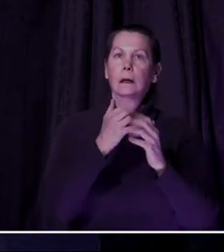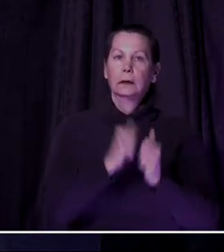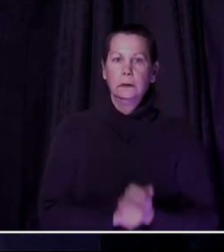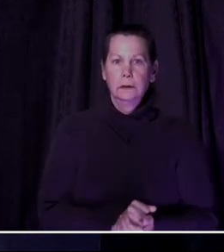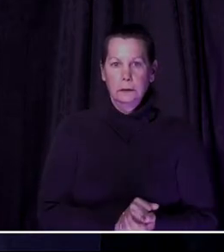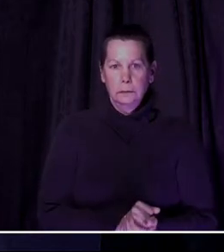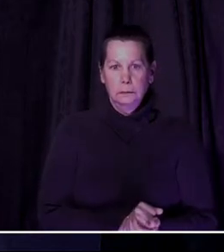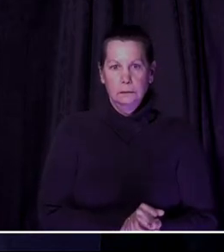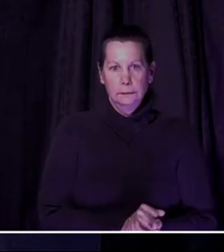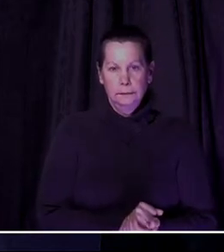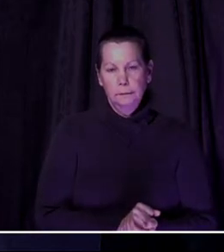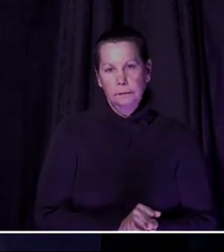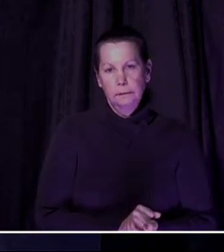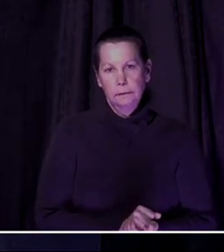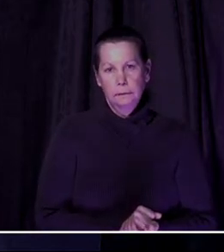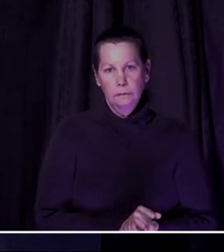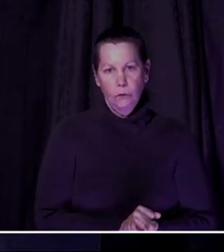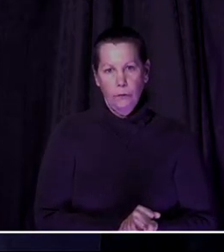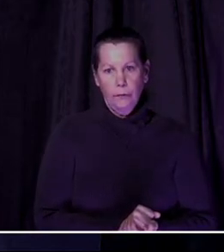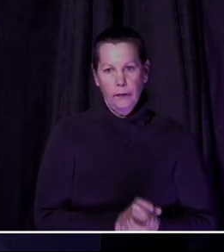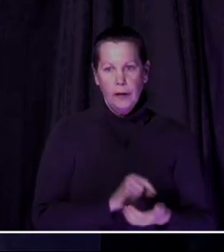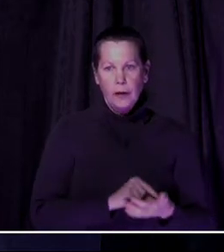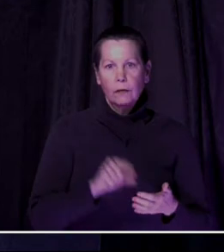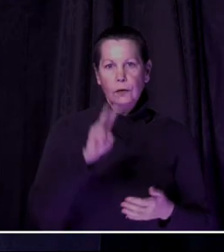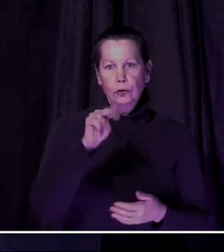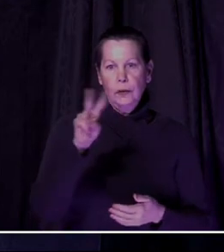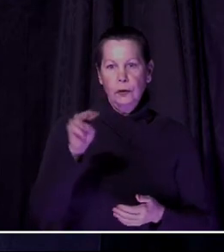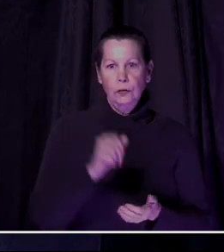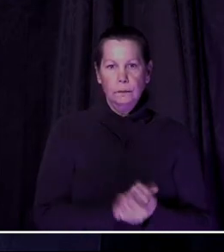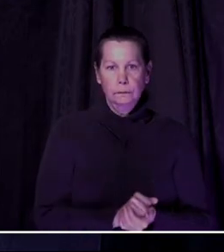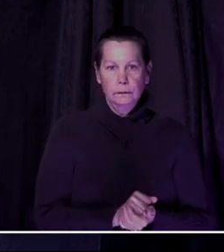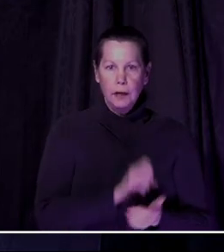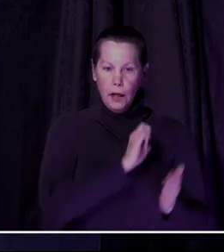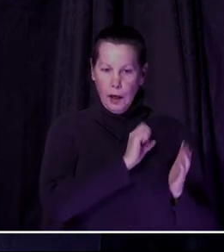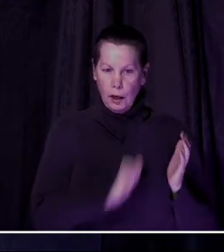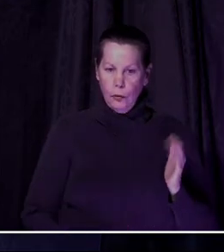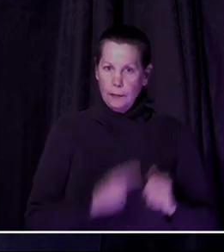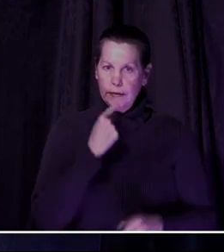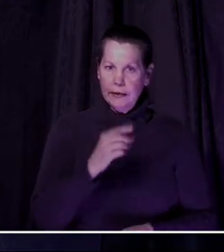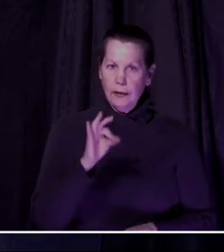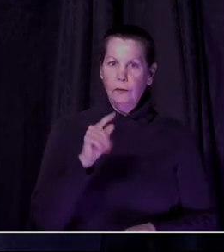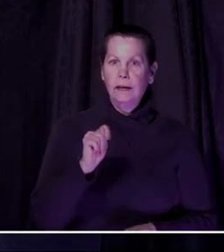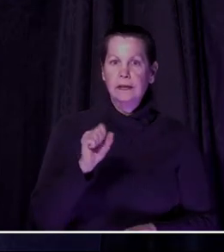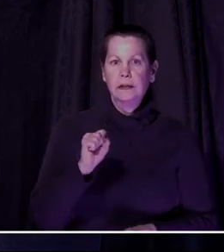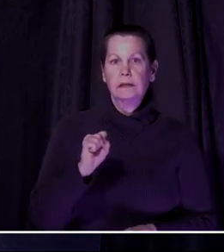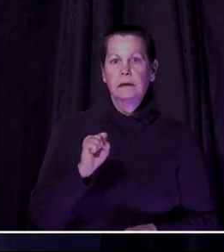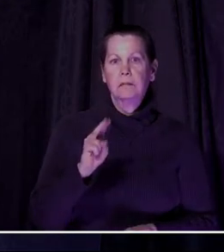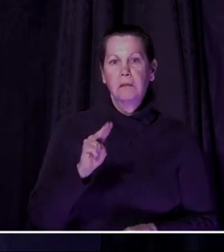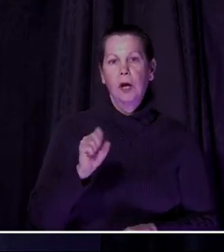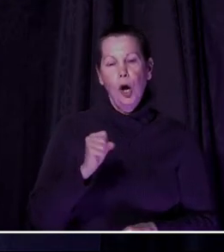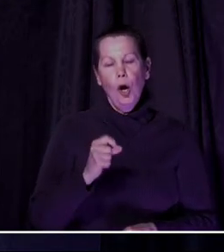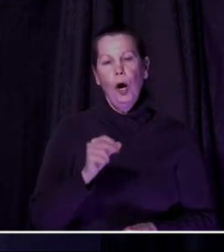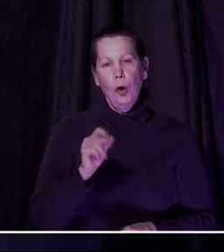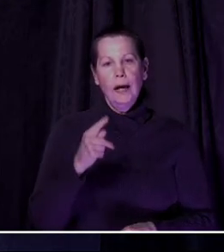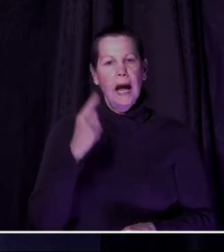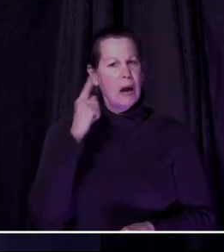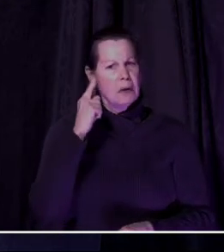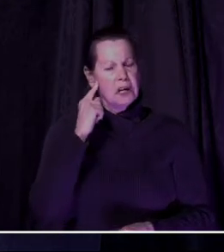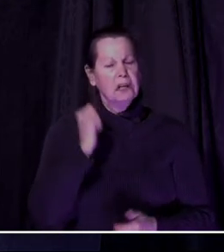Caesars, if you will. And in verse 22, Agrippa said to Festus, okay, I want to